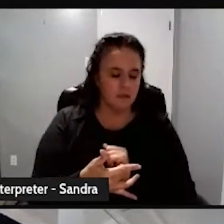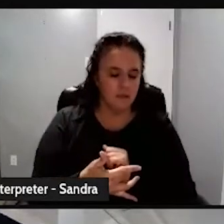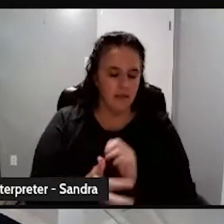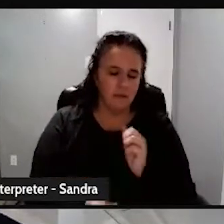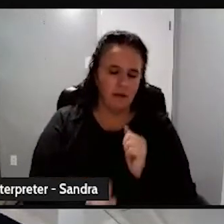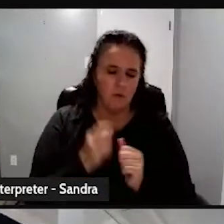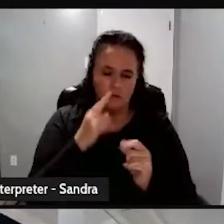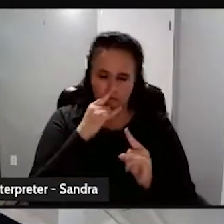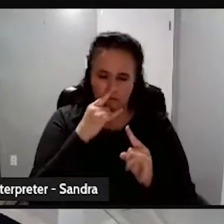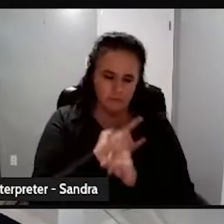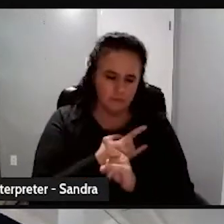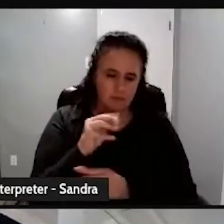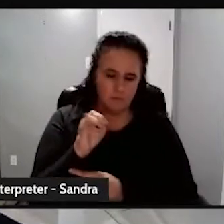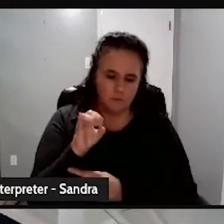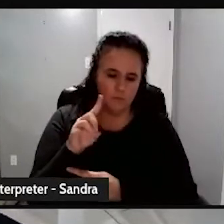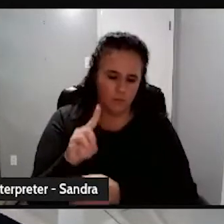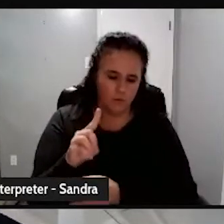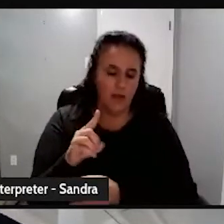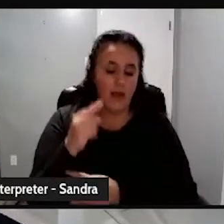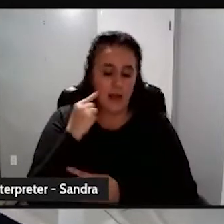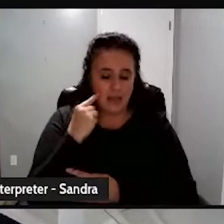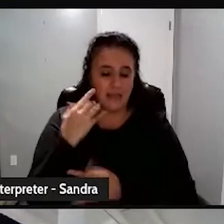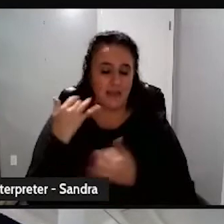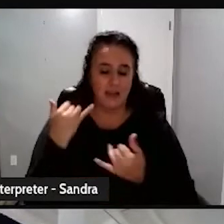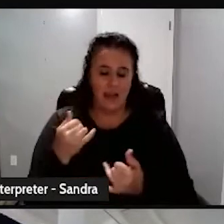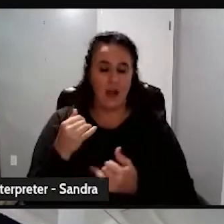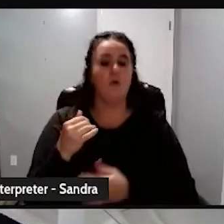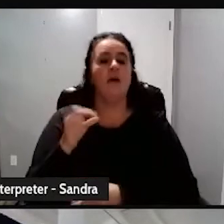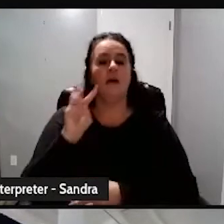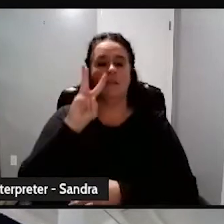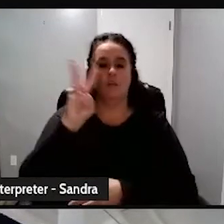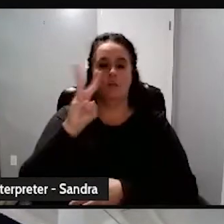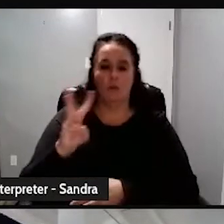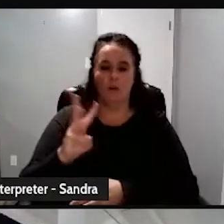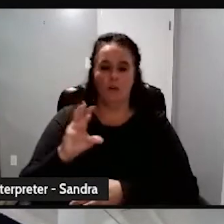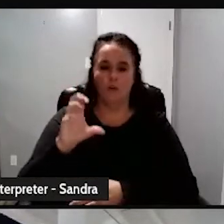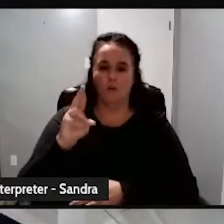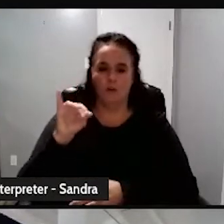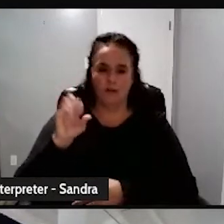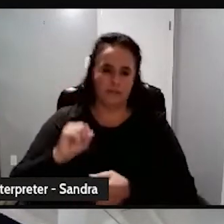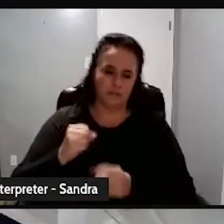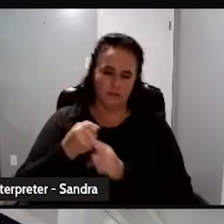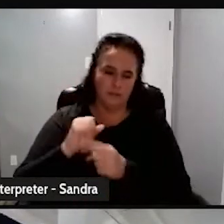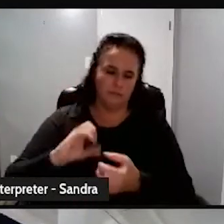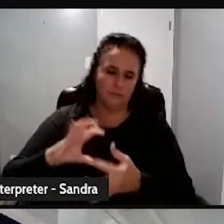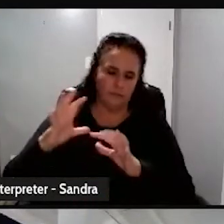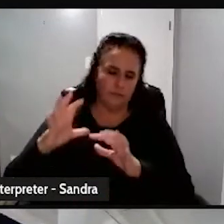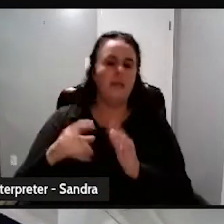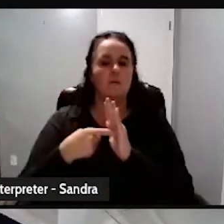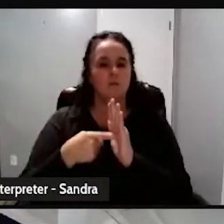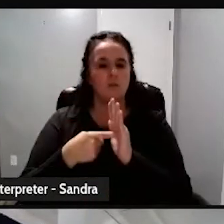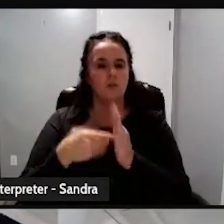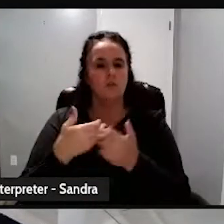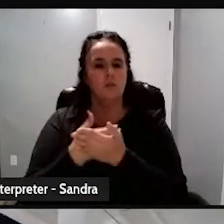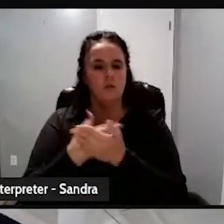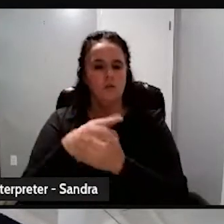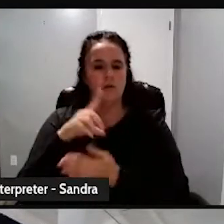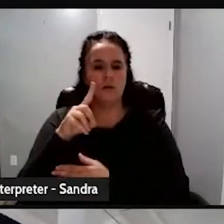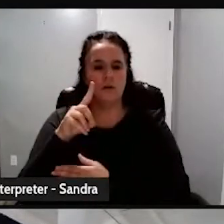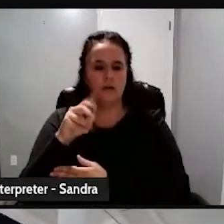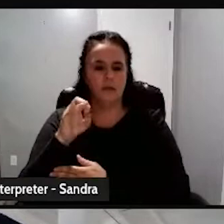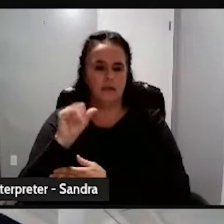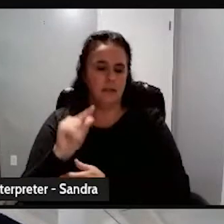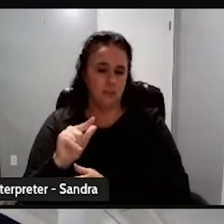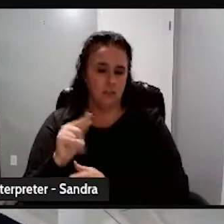that the coming climate crisis will show that our dependence on new digital technologies and communication is foolhardy.